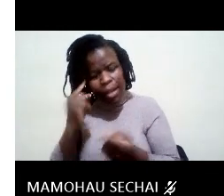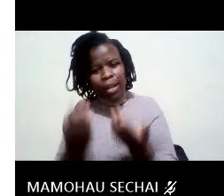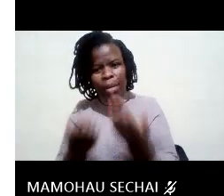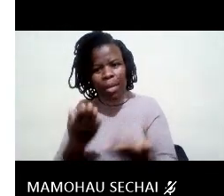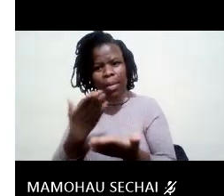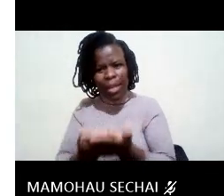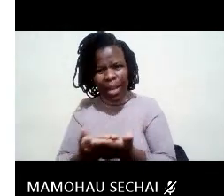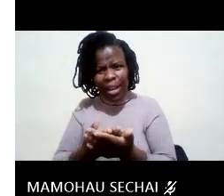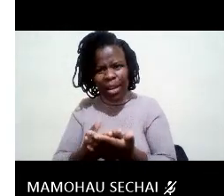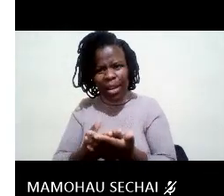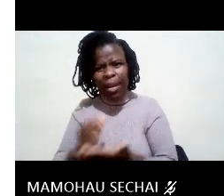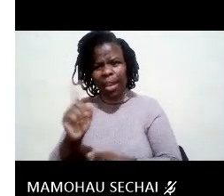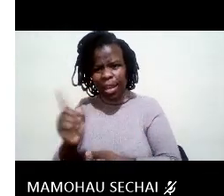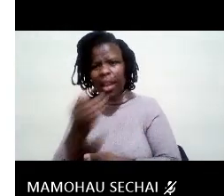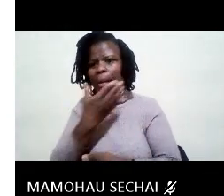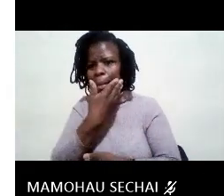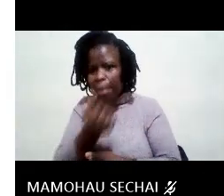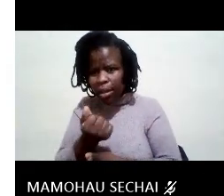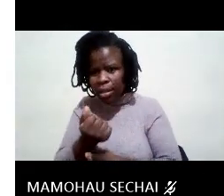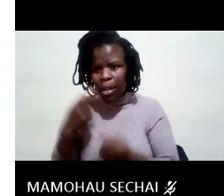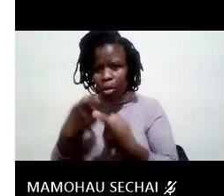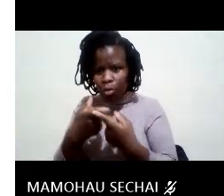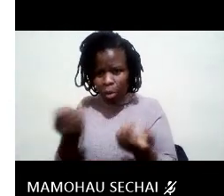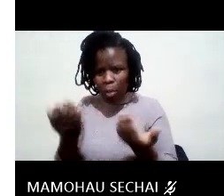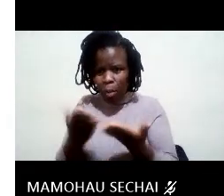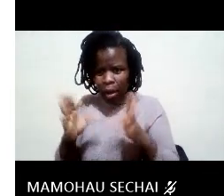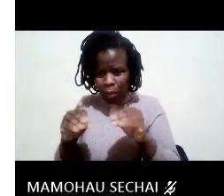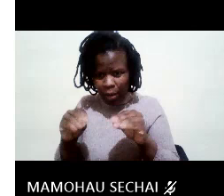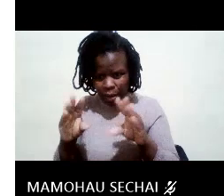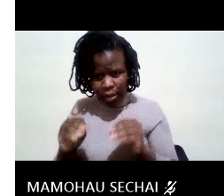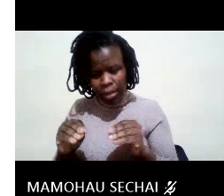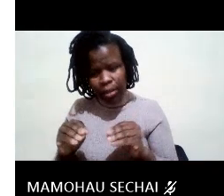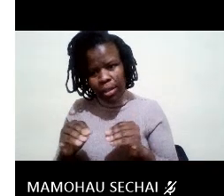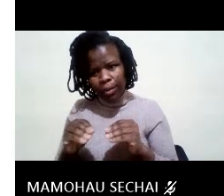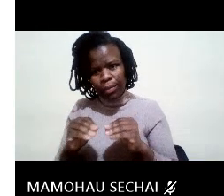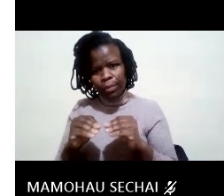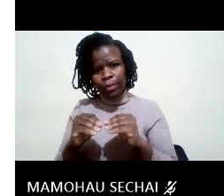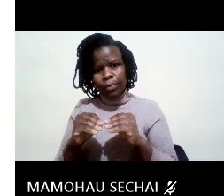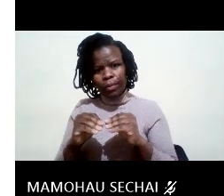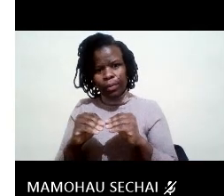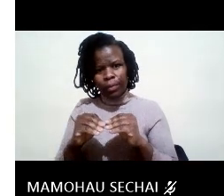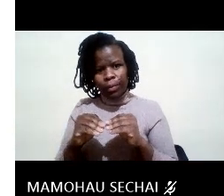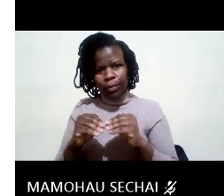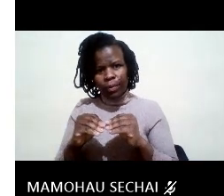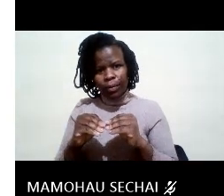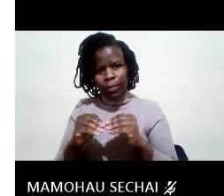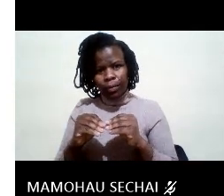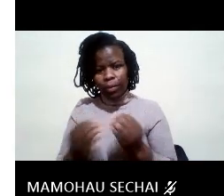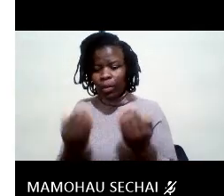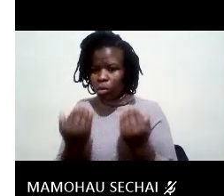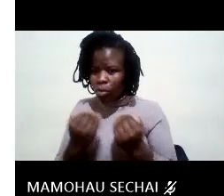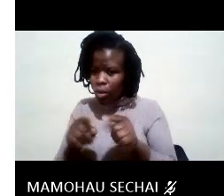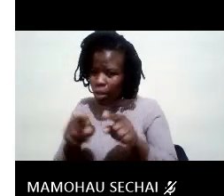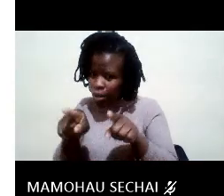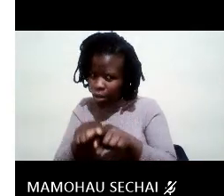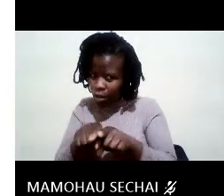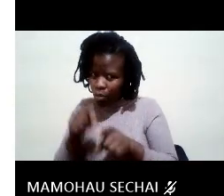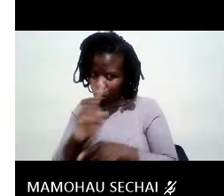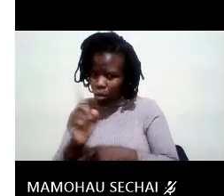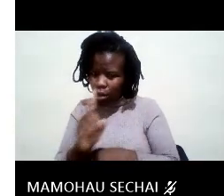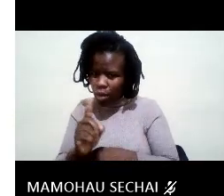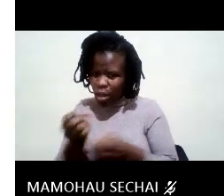of the gaps you would like to know more about from what you read from the textbook chapters? Then, given where we came from,